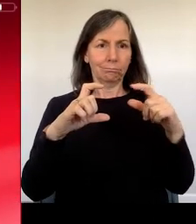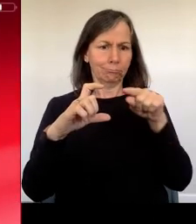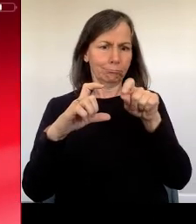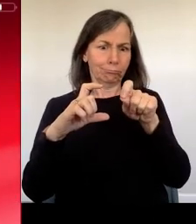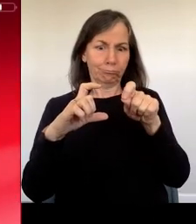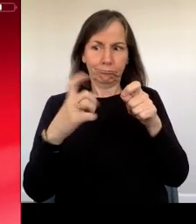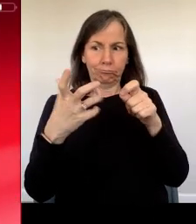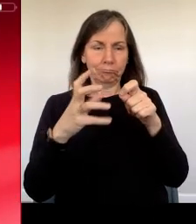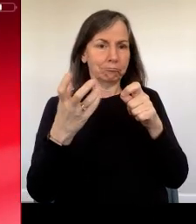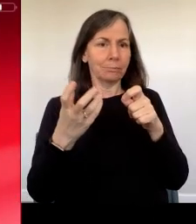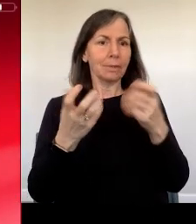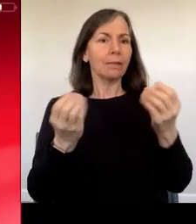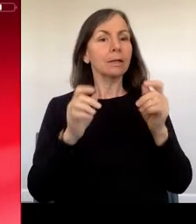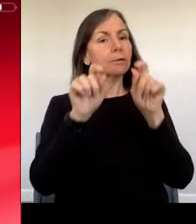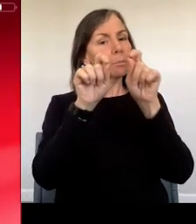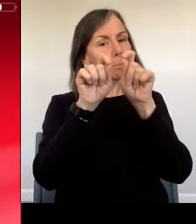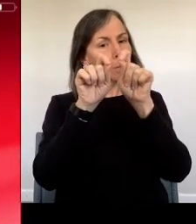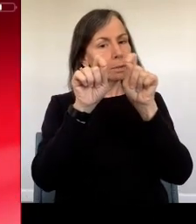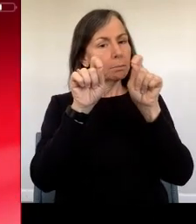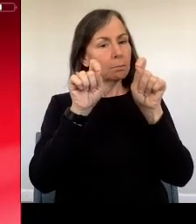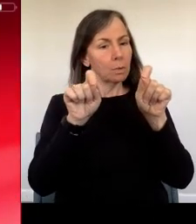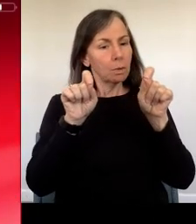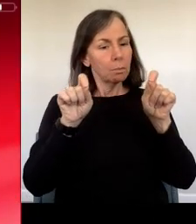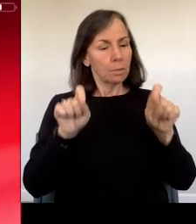and find my Desmos app.